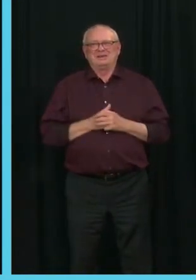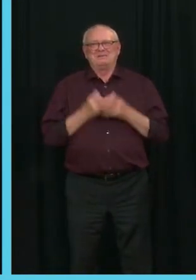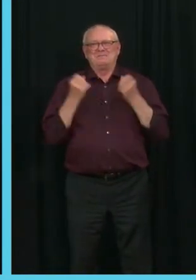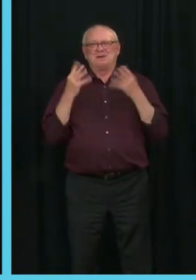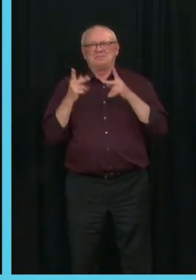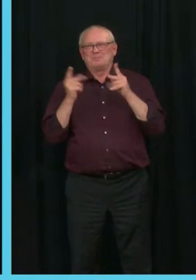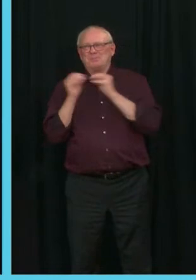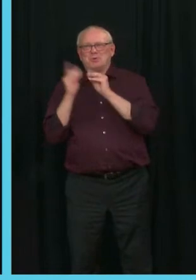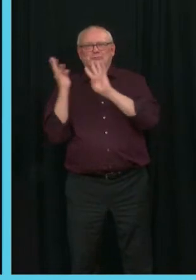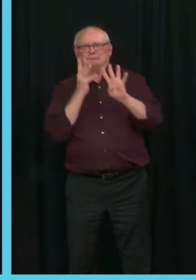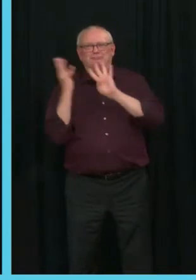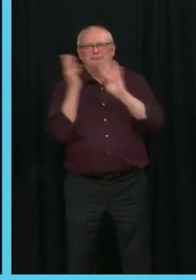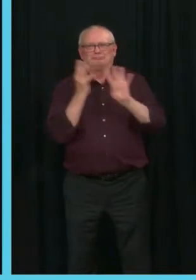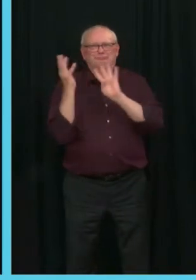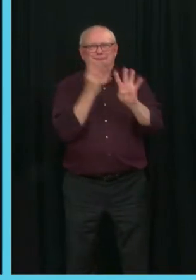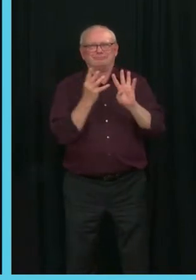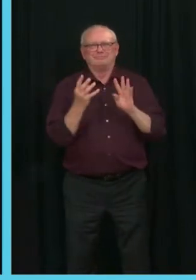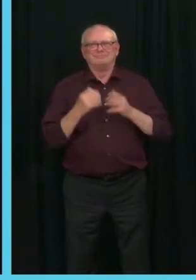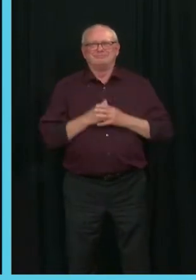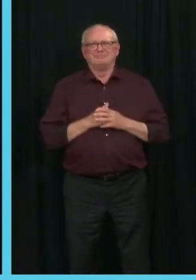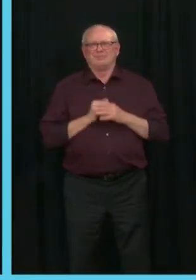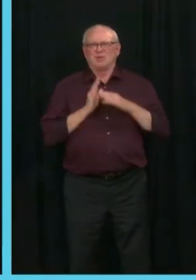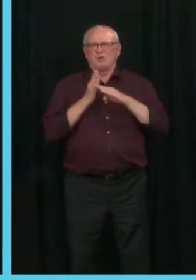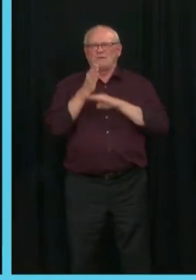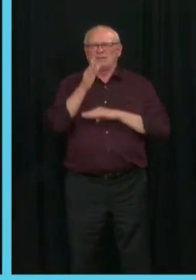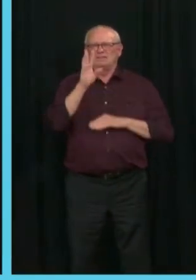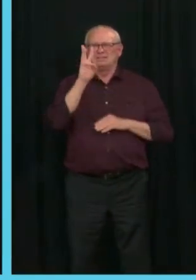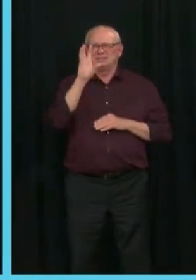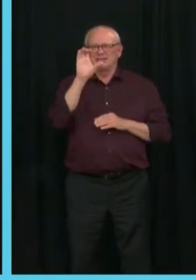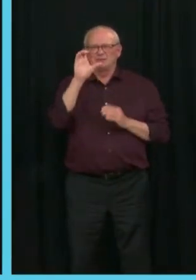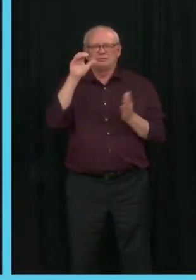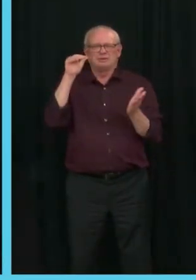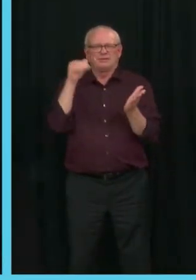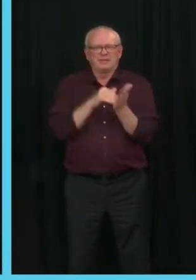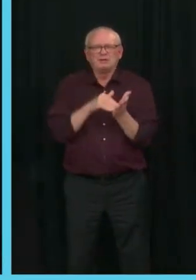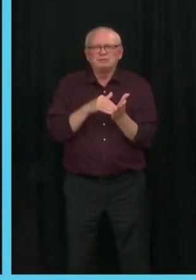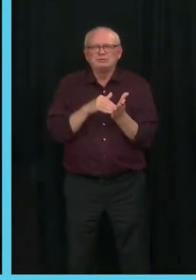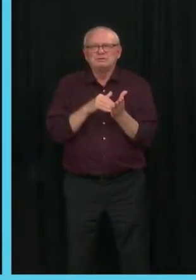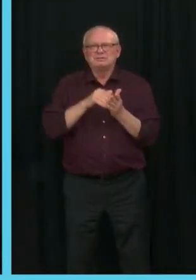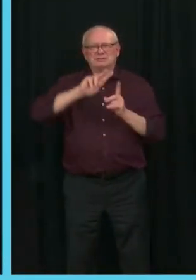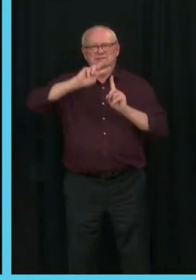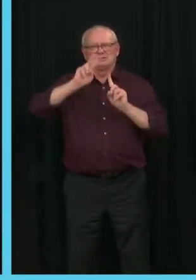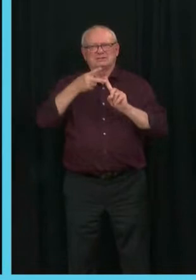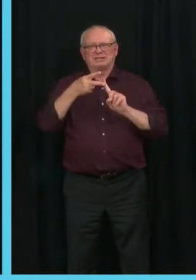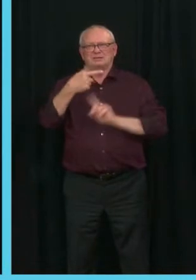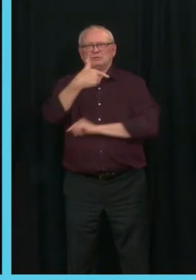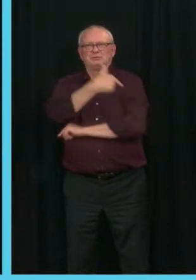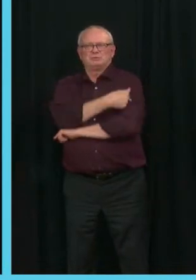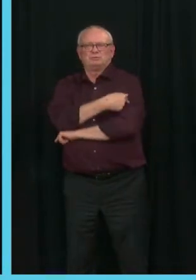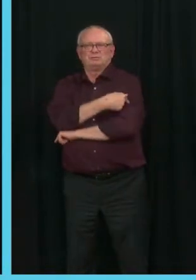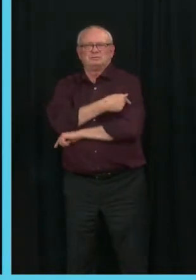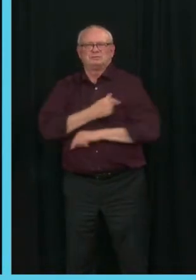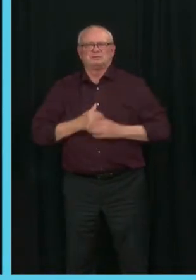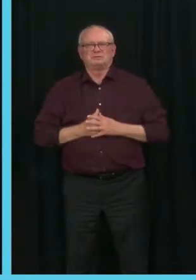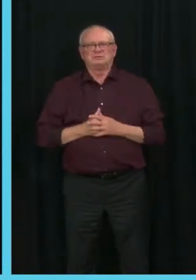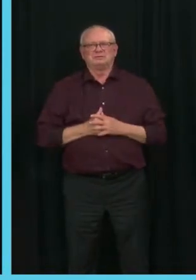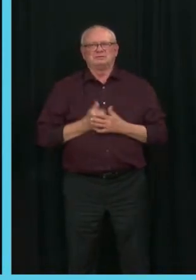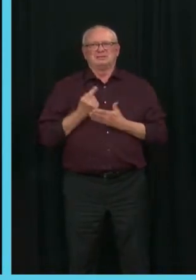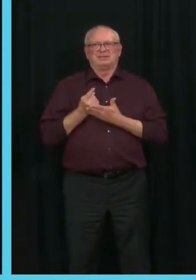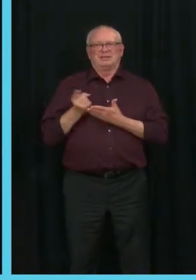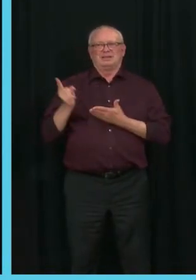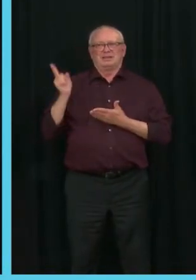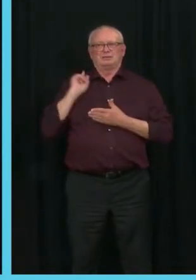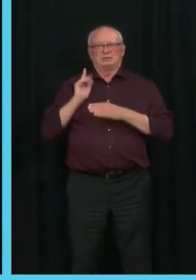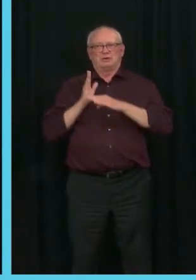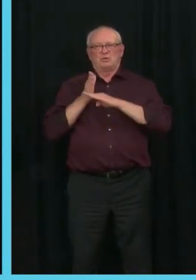given more than 600,000 second doses to date, including almost 200,000 in just the last week.